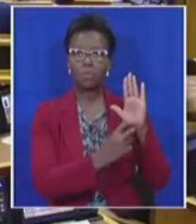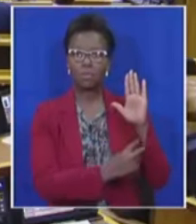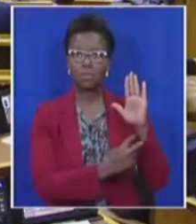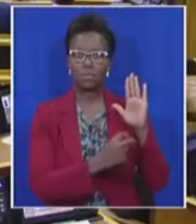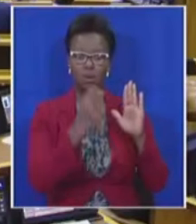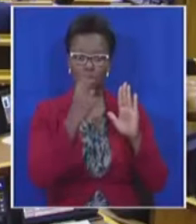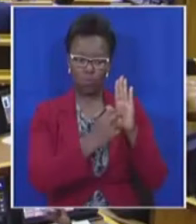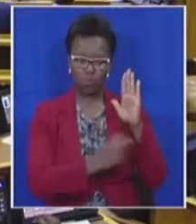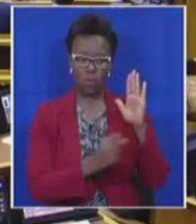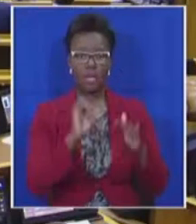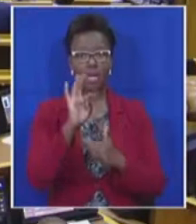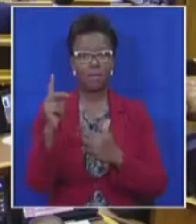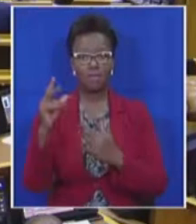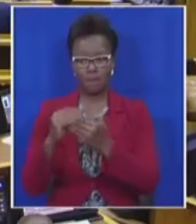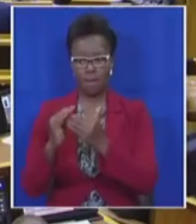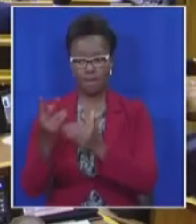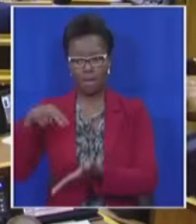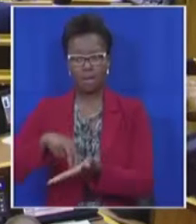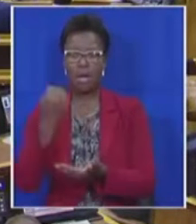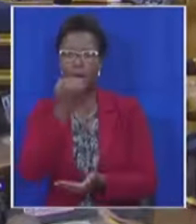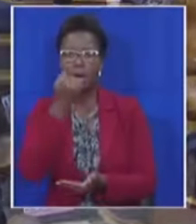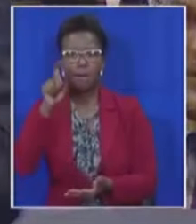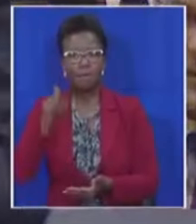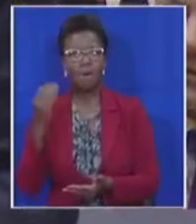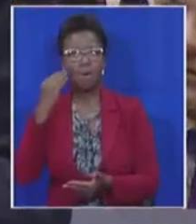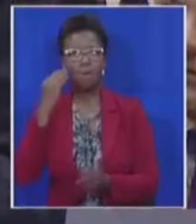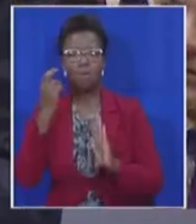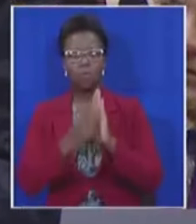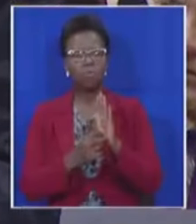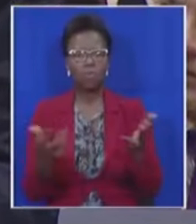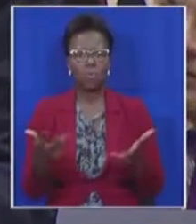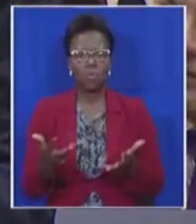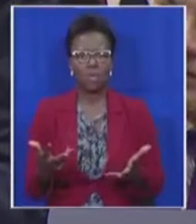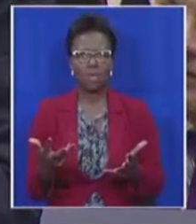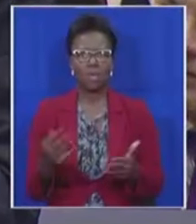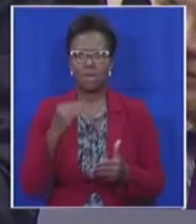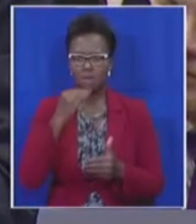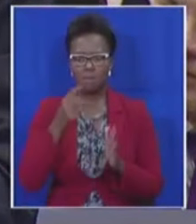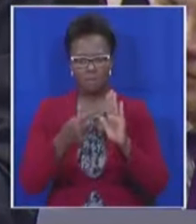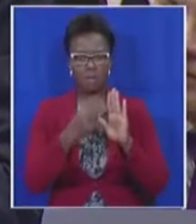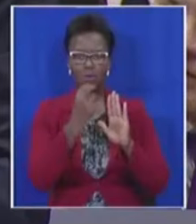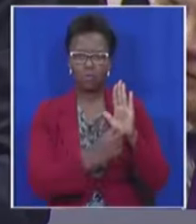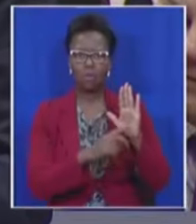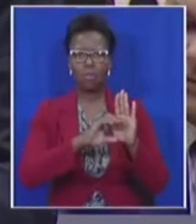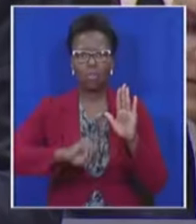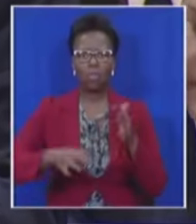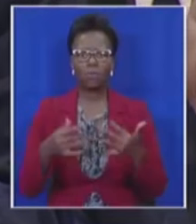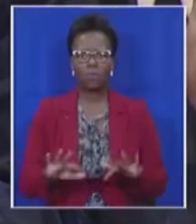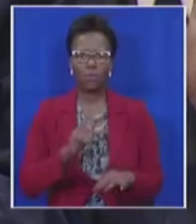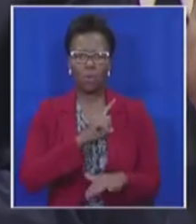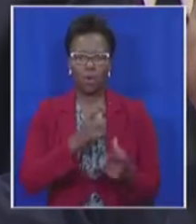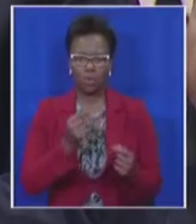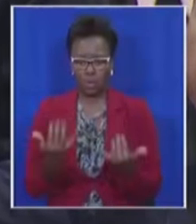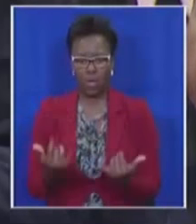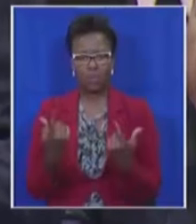Where if you call a member to stand up and apologise, they do so and listen to your authority. Yeah. That convention's been thrown out the window, and so is this one.